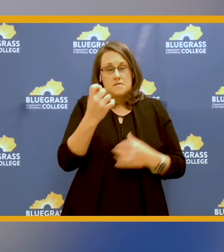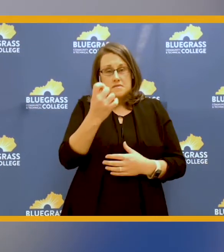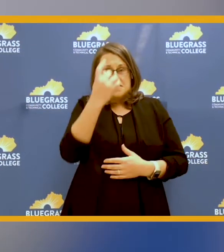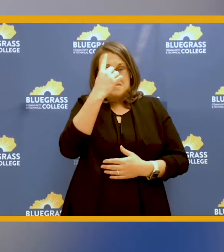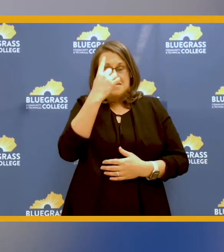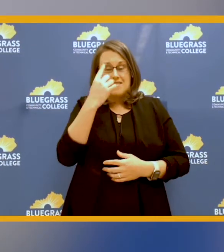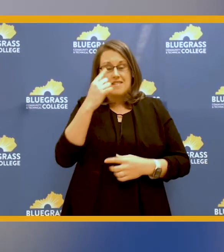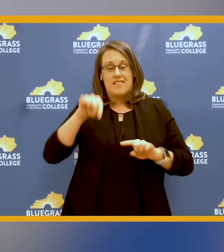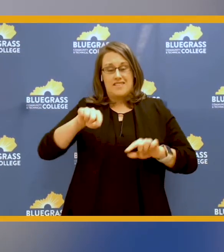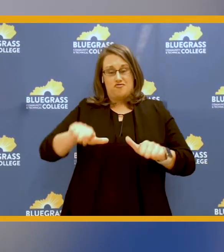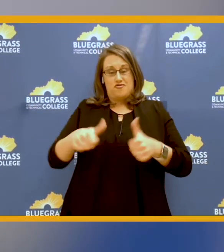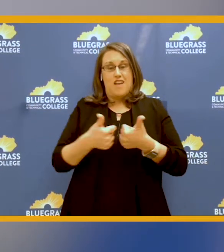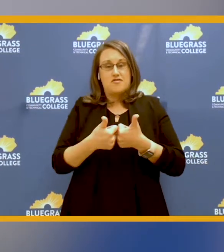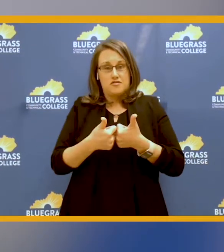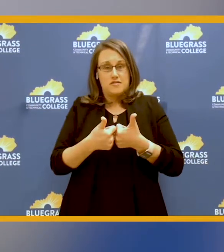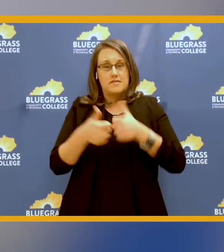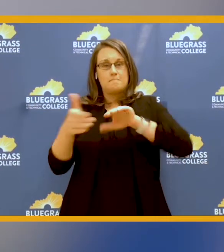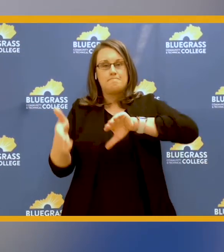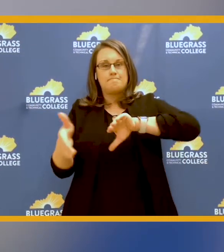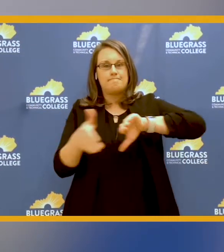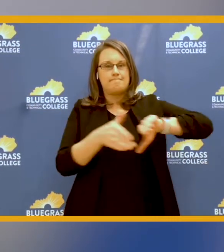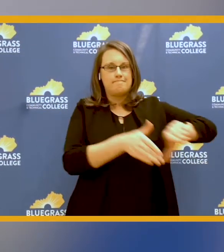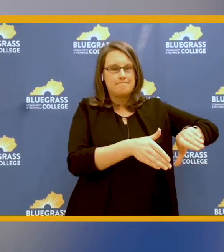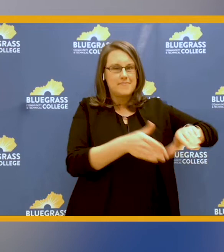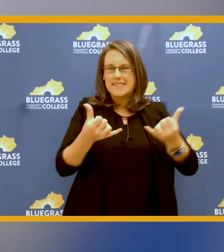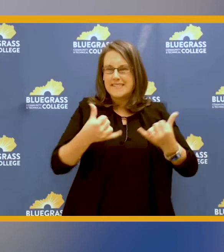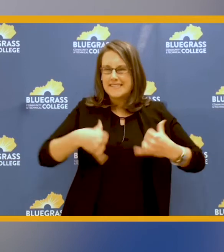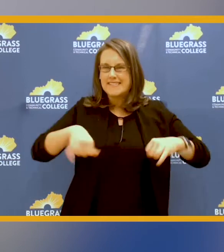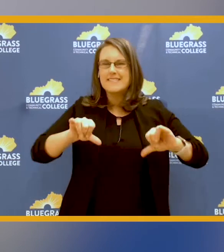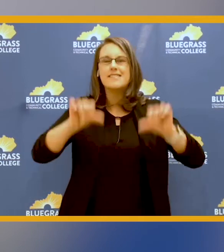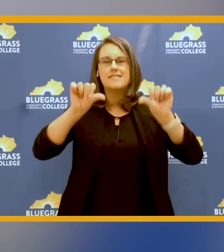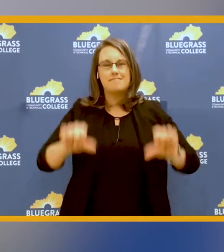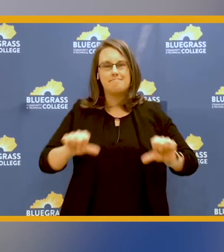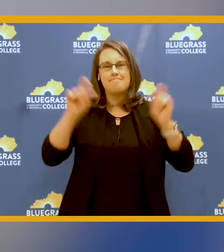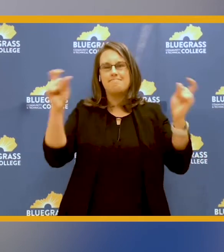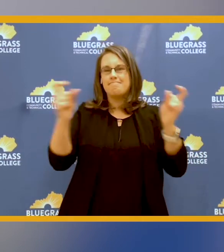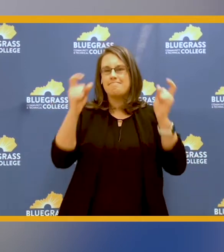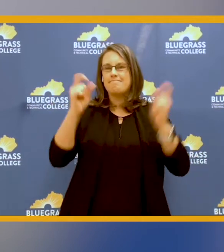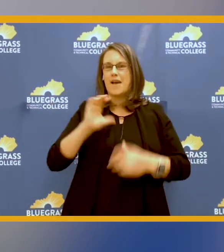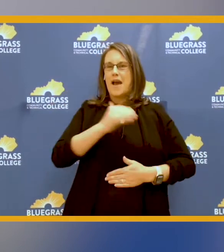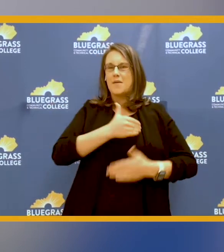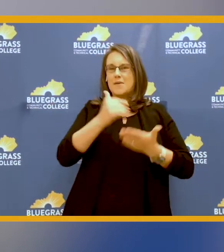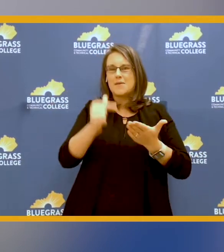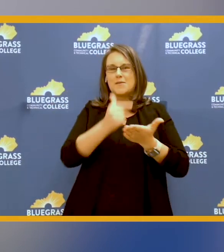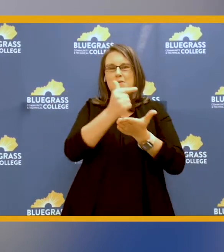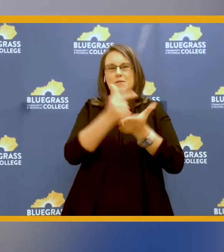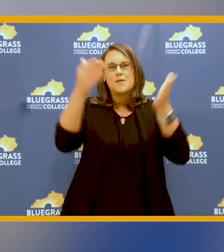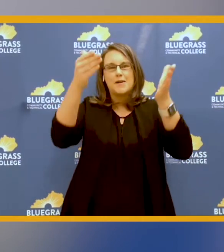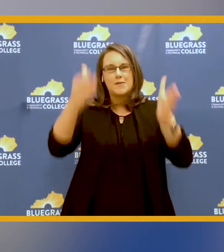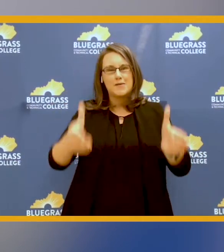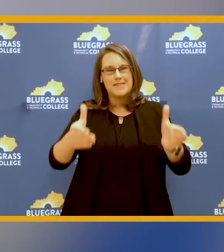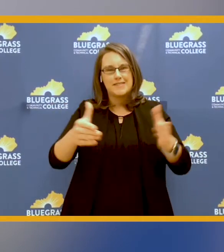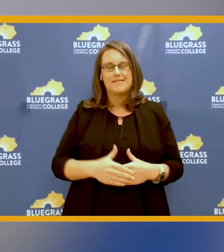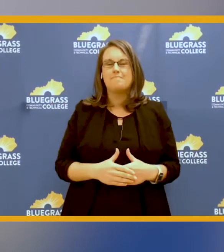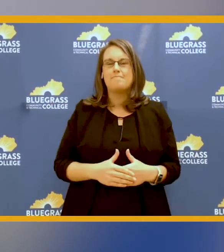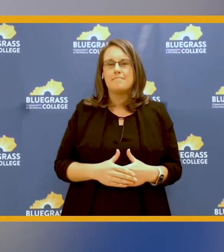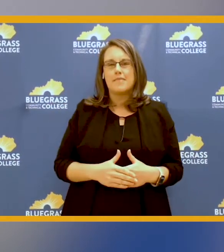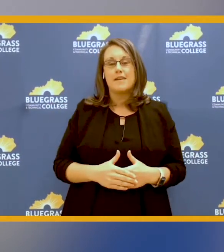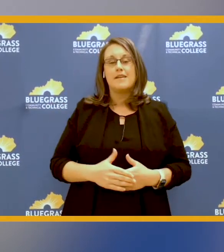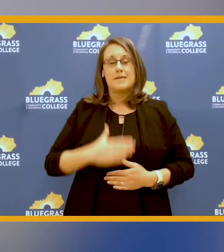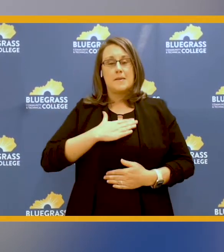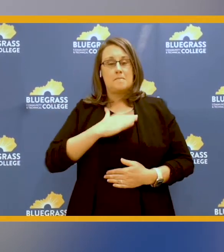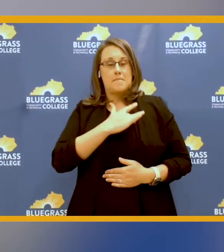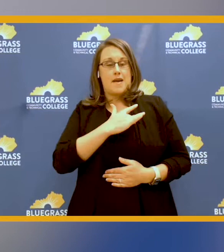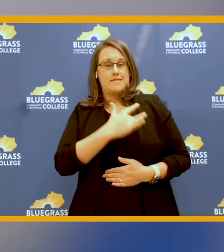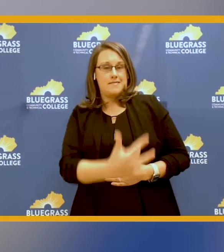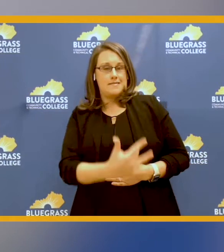Despite these challenges, we are still able to celebrate our graduates. As